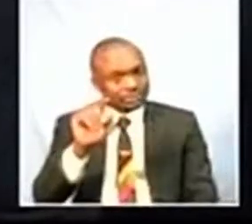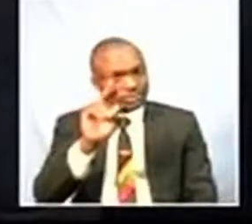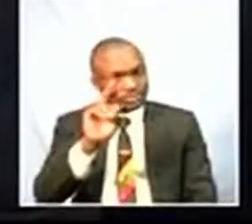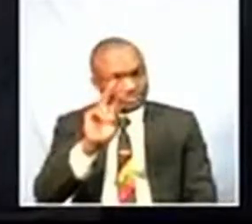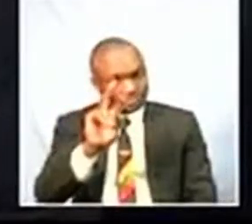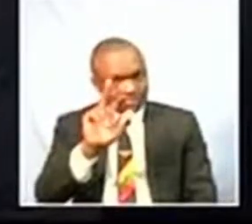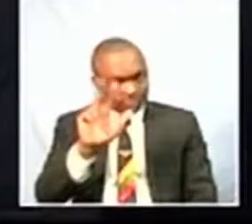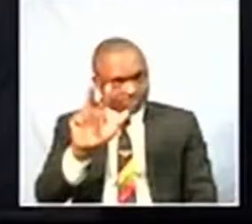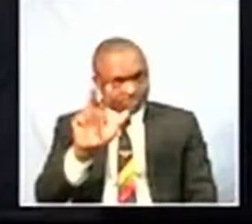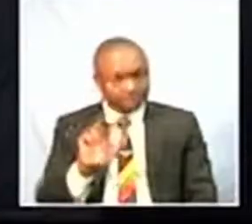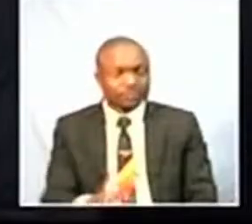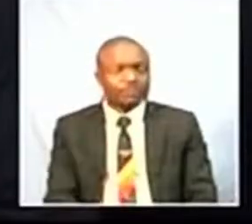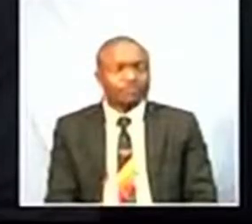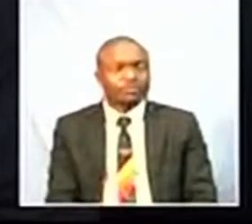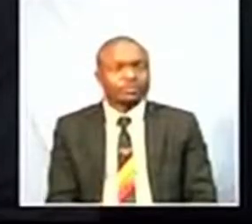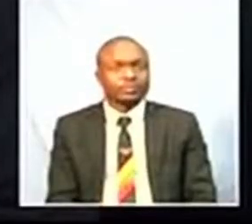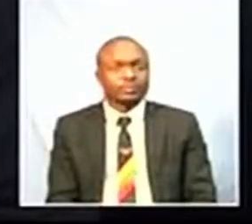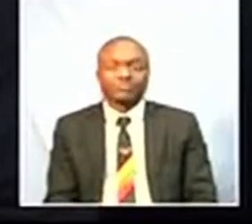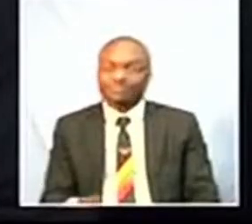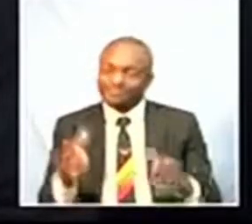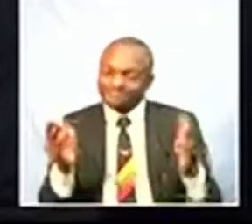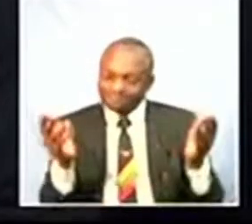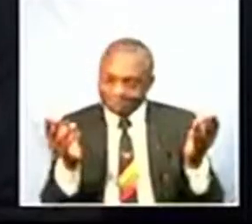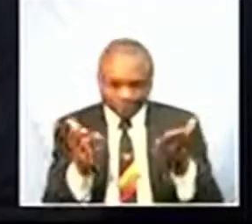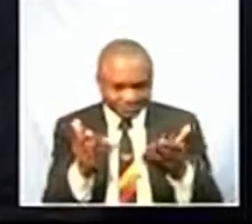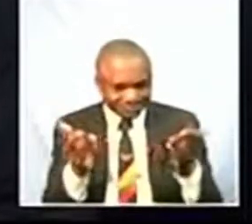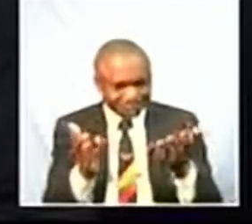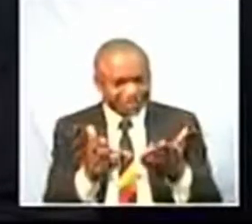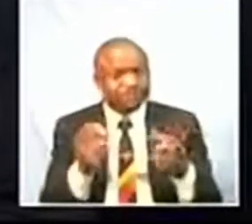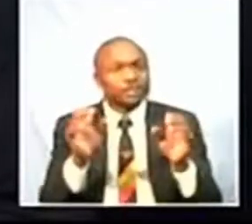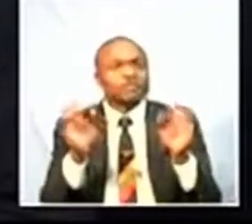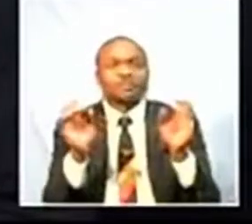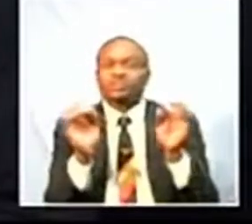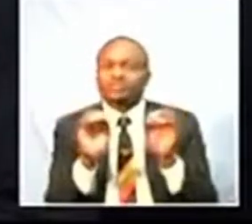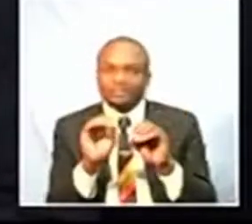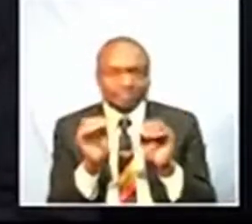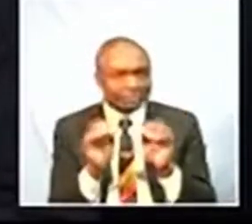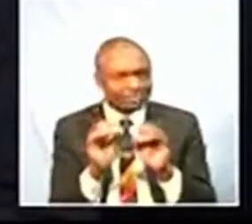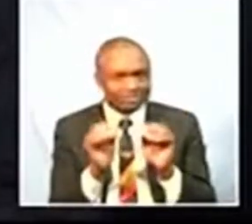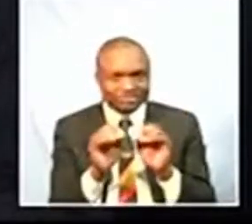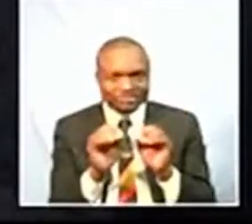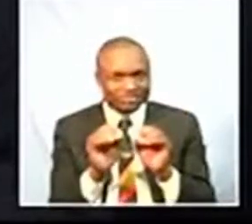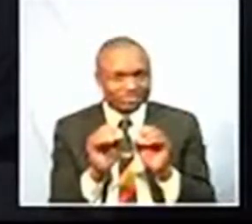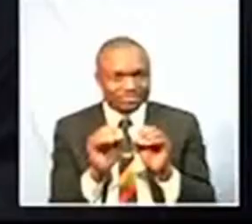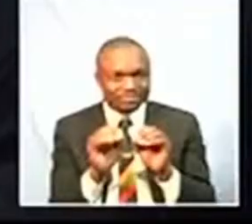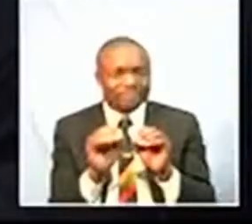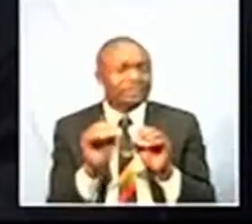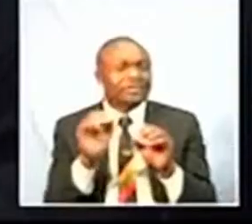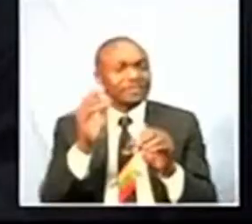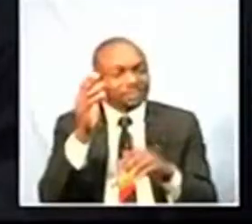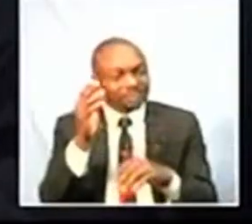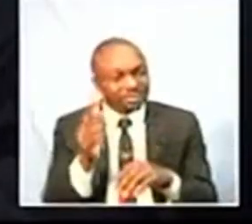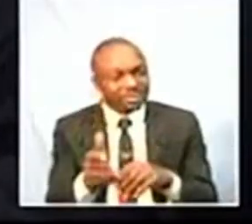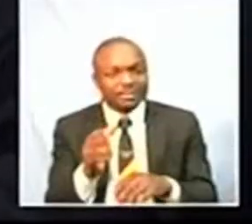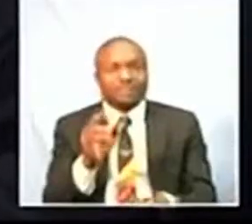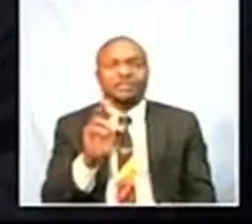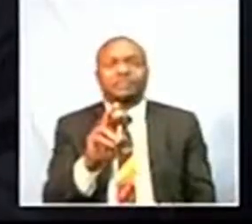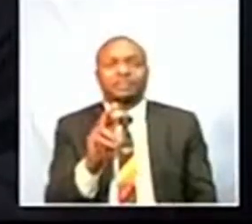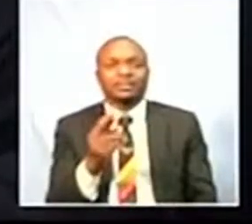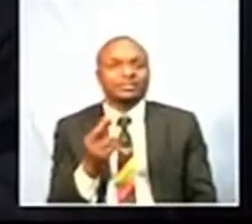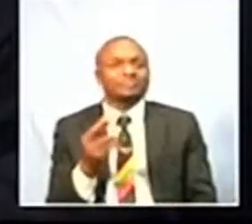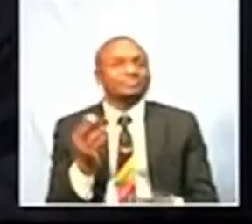2023, nothing, nobody, not zero, no, there's no recovery.